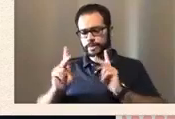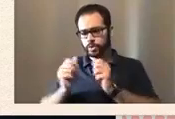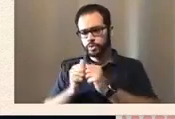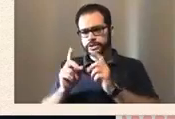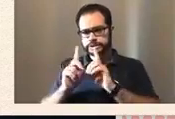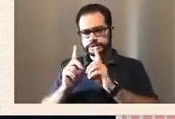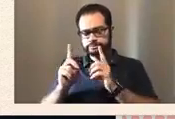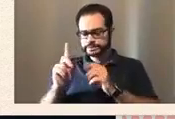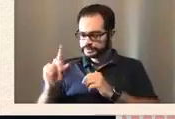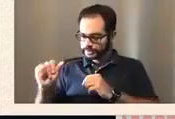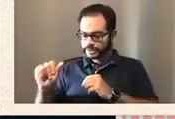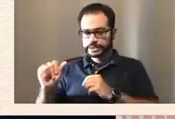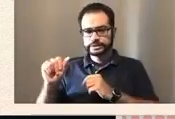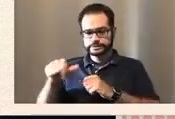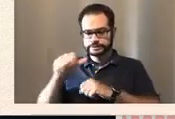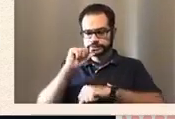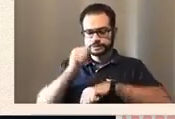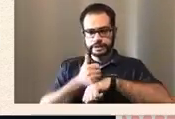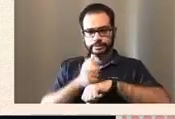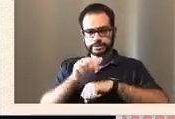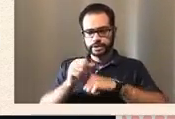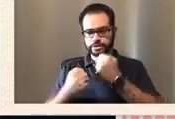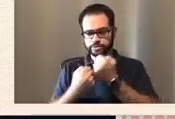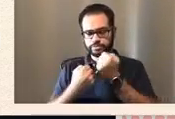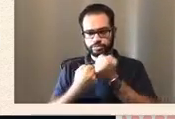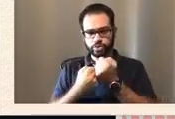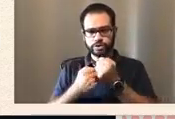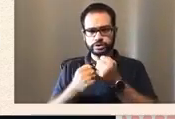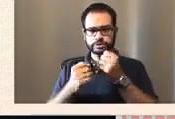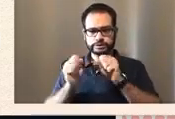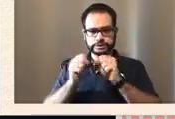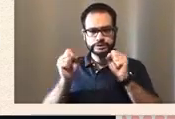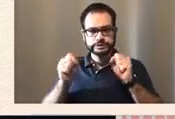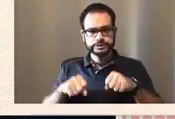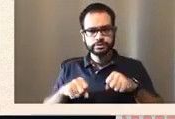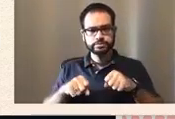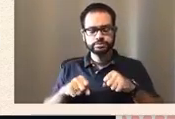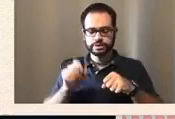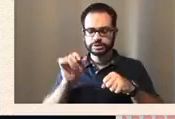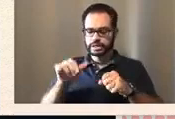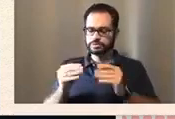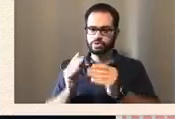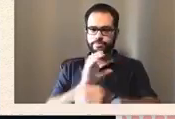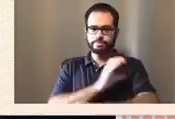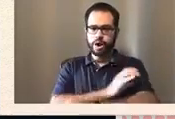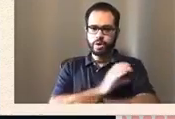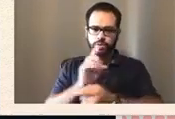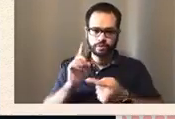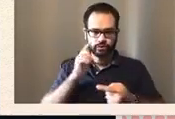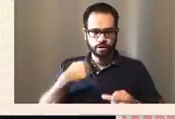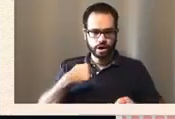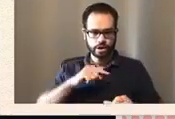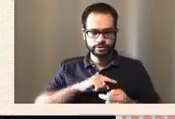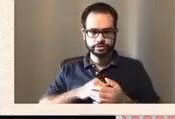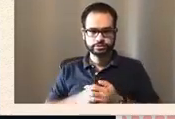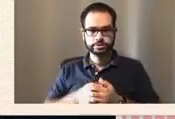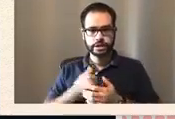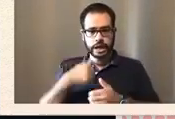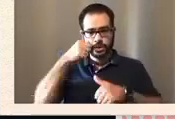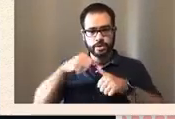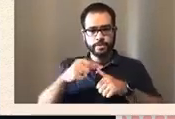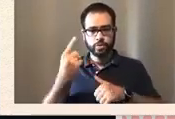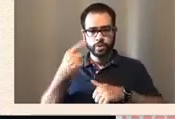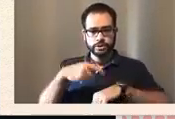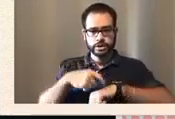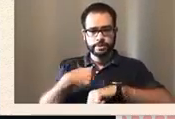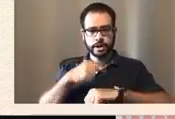by making those friendships, it is more power to us. I remember once when I met